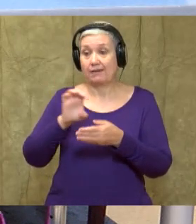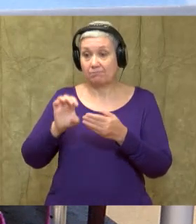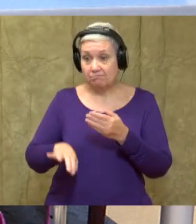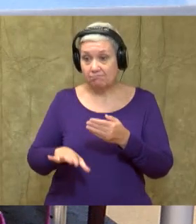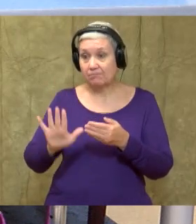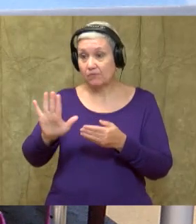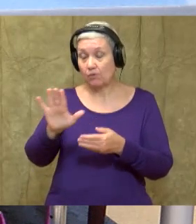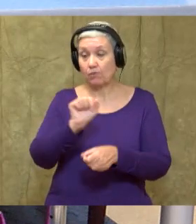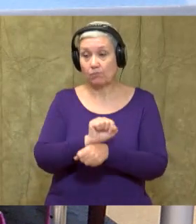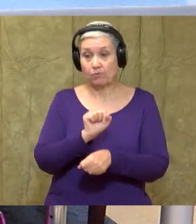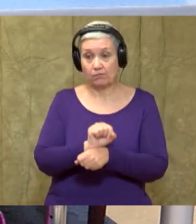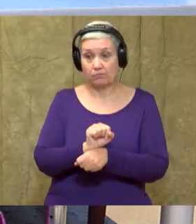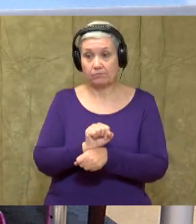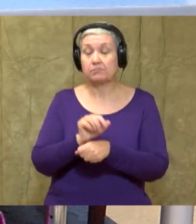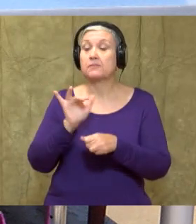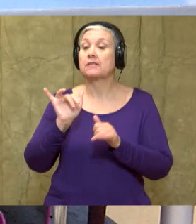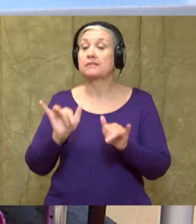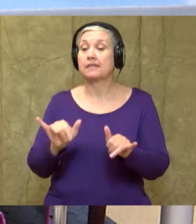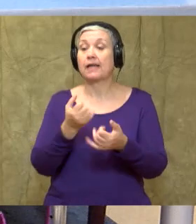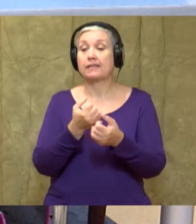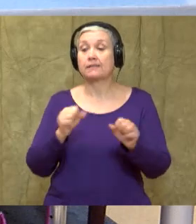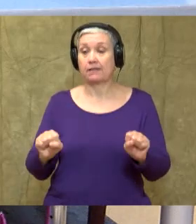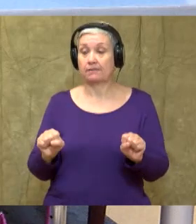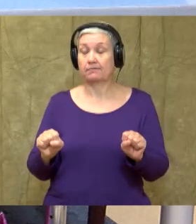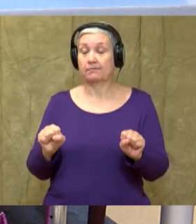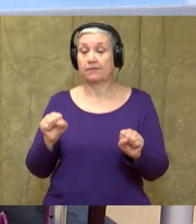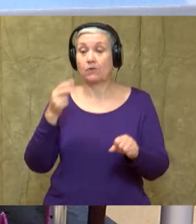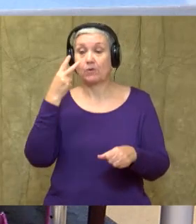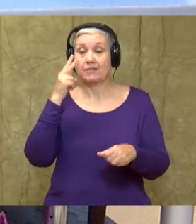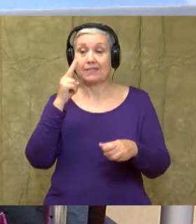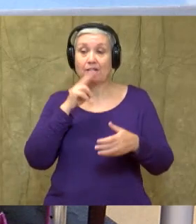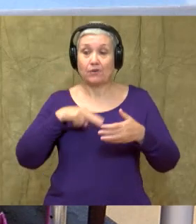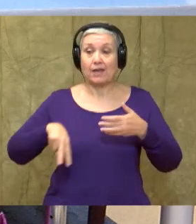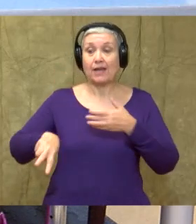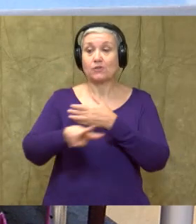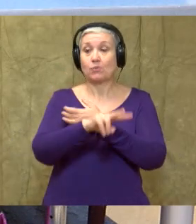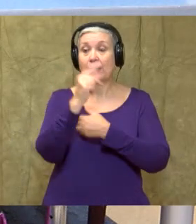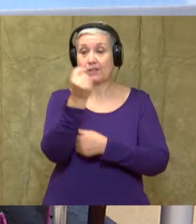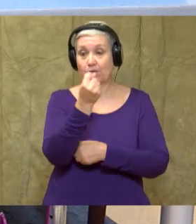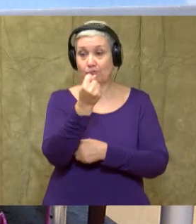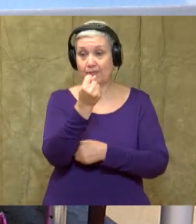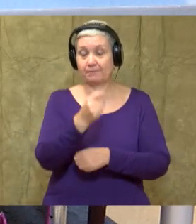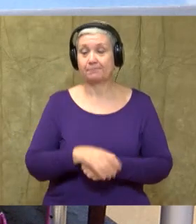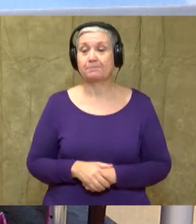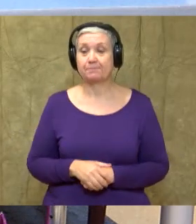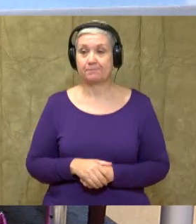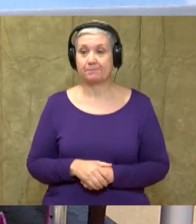week. Stay safe, and until then, we'll see you next Tuesday. Yes,